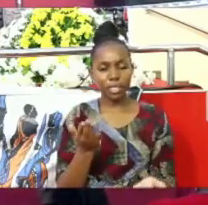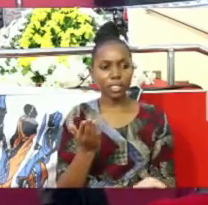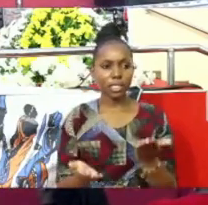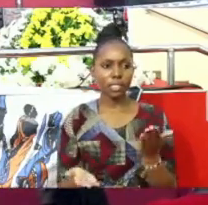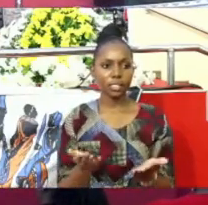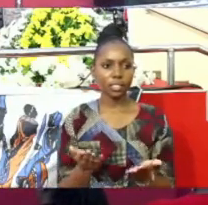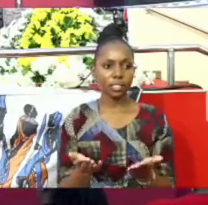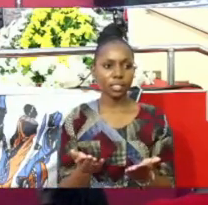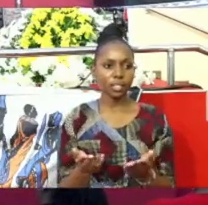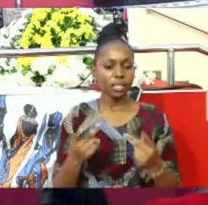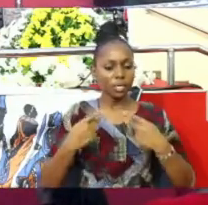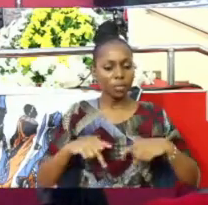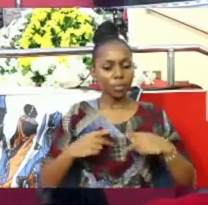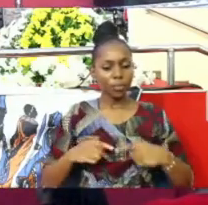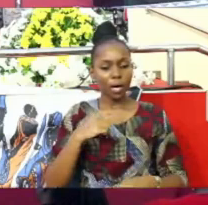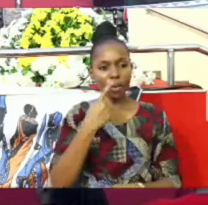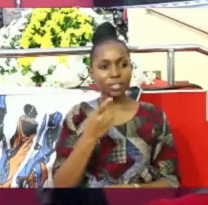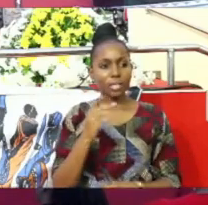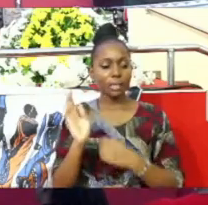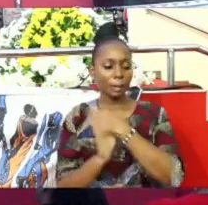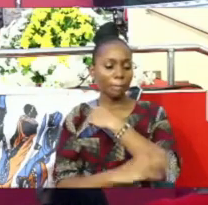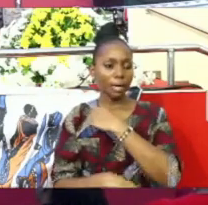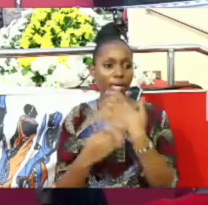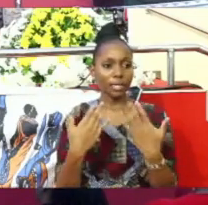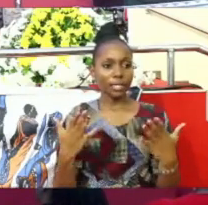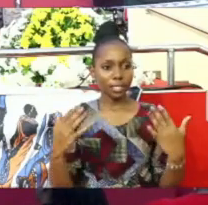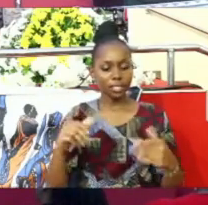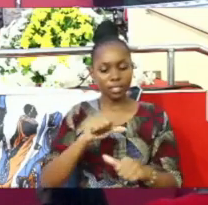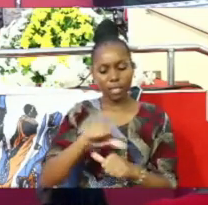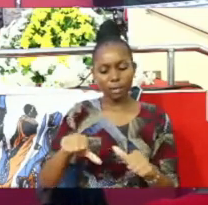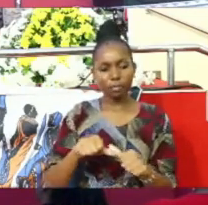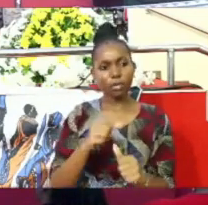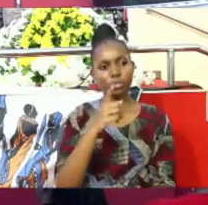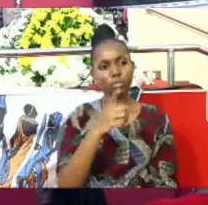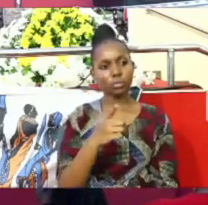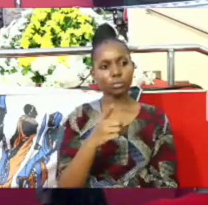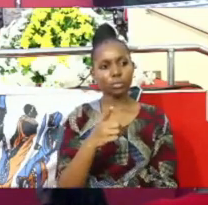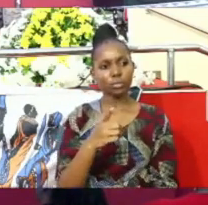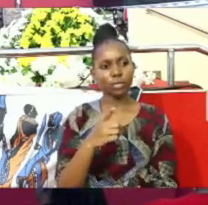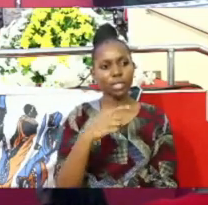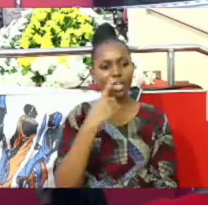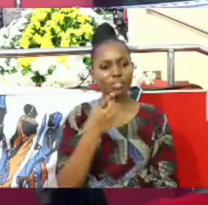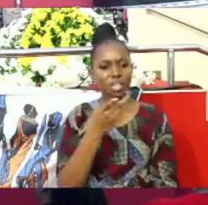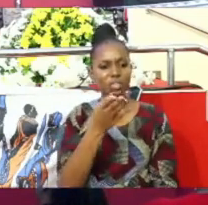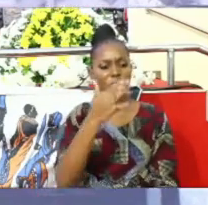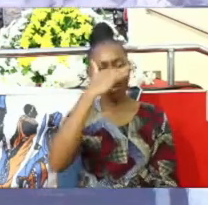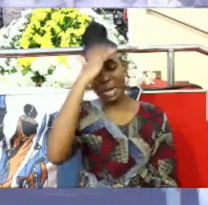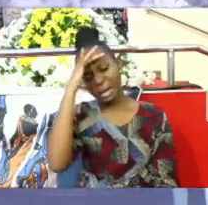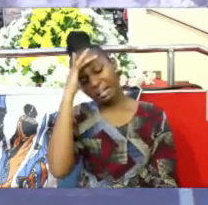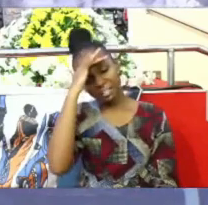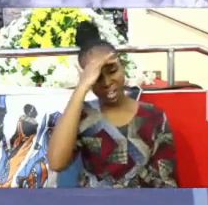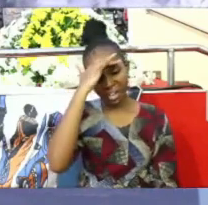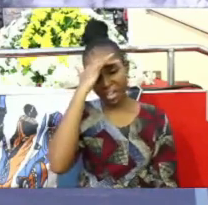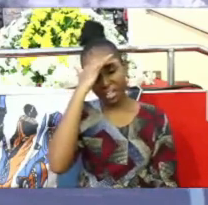you amount to nothing. Wamesema hata hautaweza kuwa kitu. They have said, look, you've been a drunkard. Wewe umekuwa mlevi. You have wasted